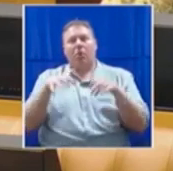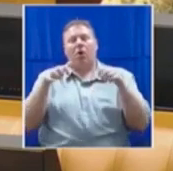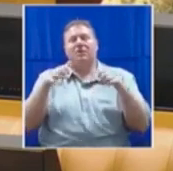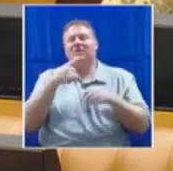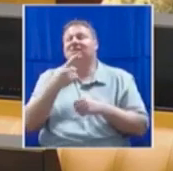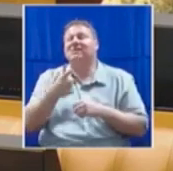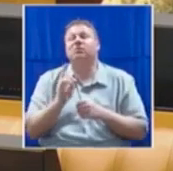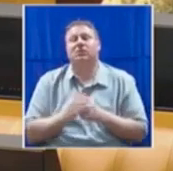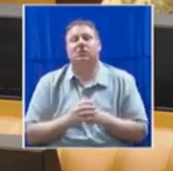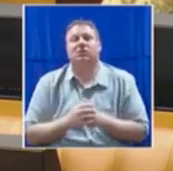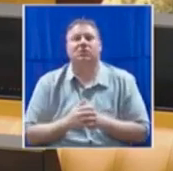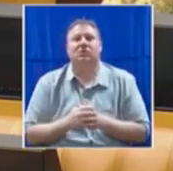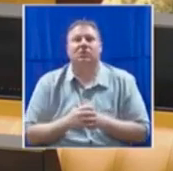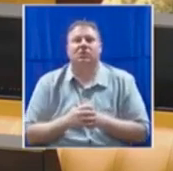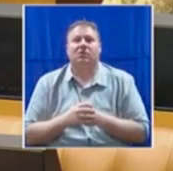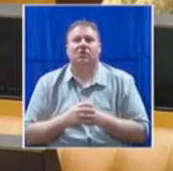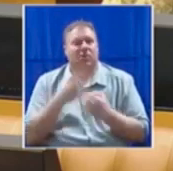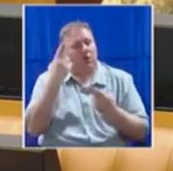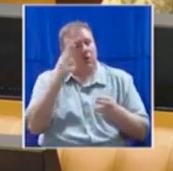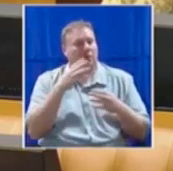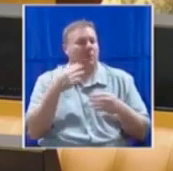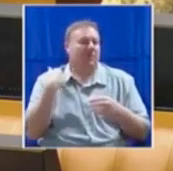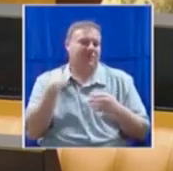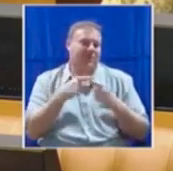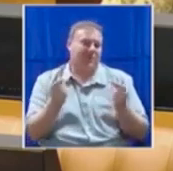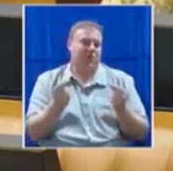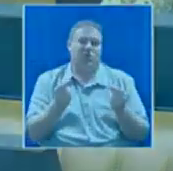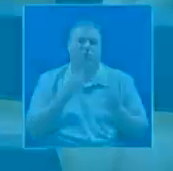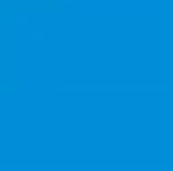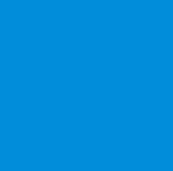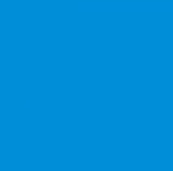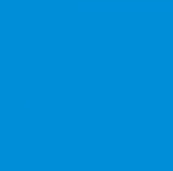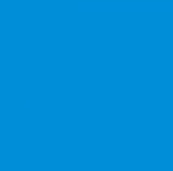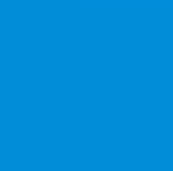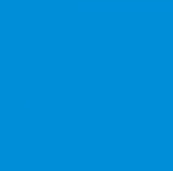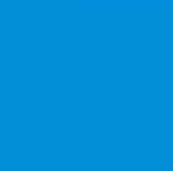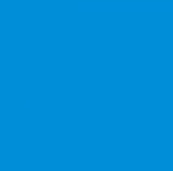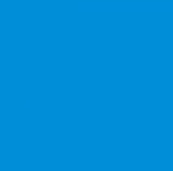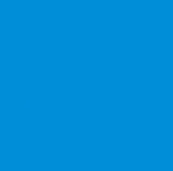use a review of our legislation. You can wrap up.